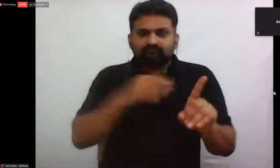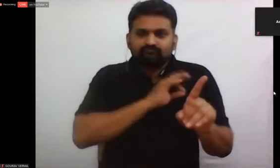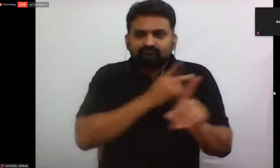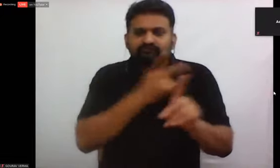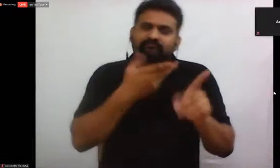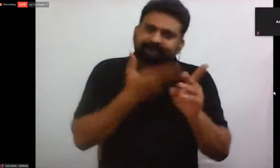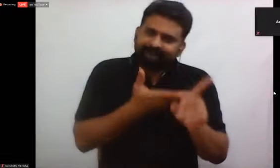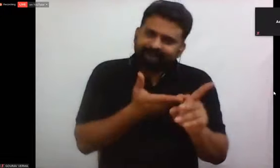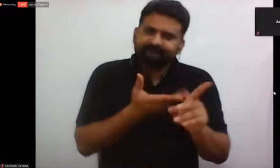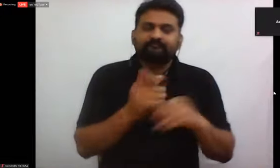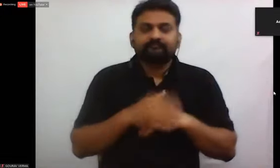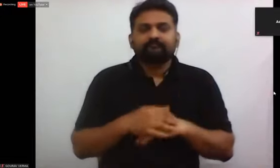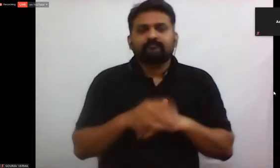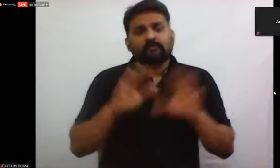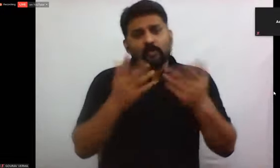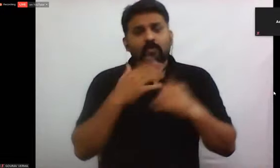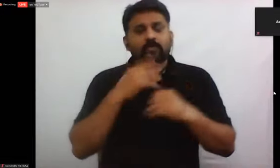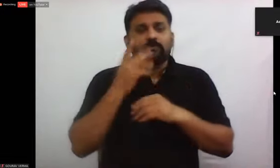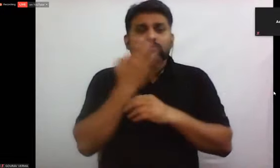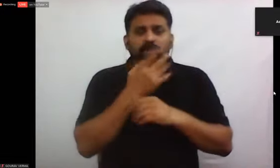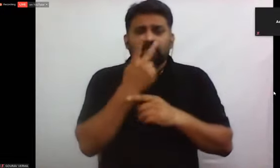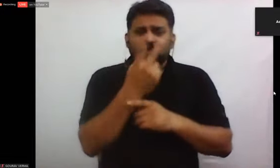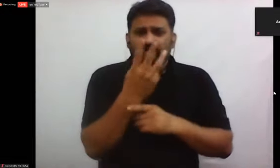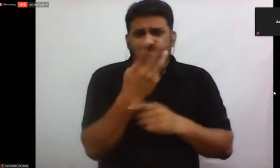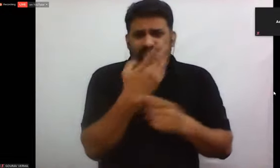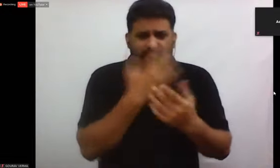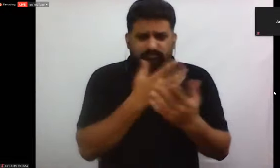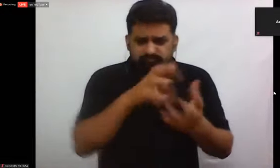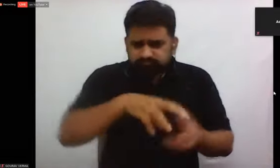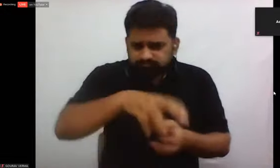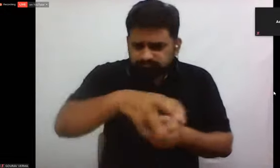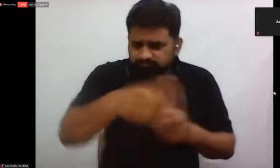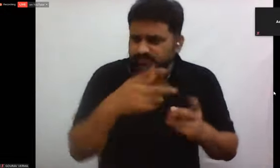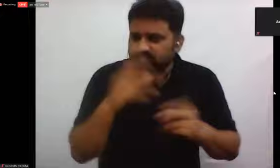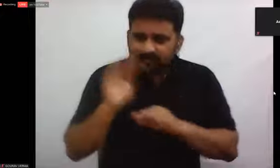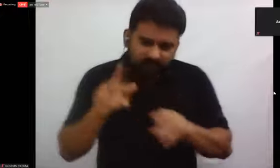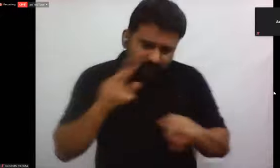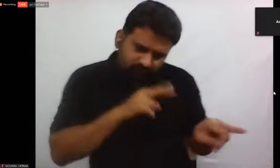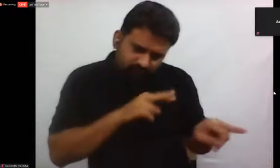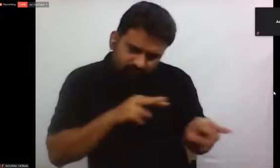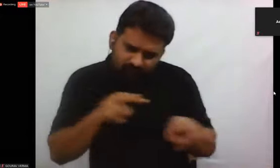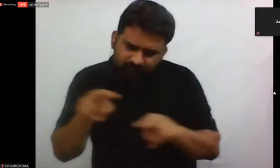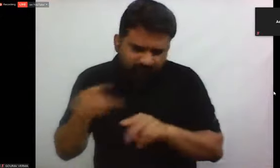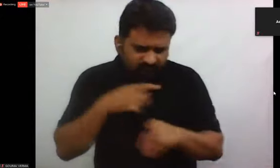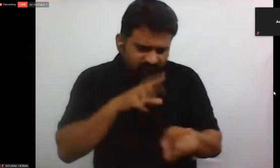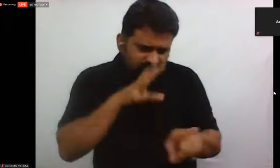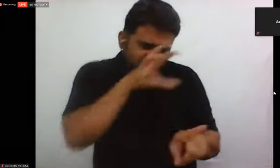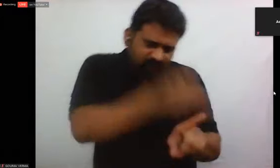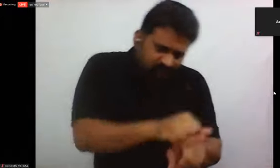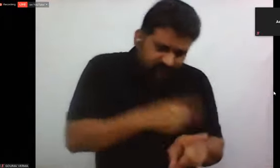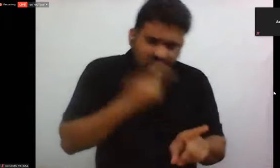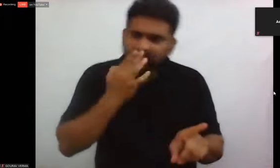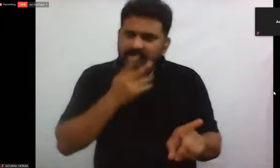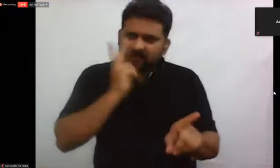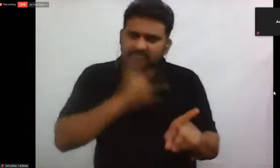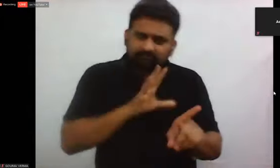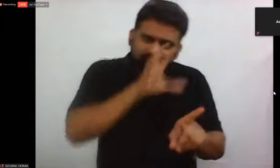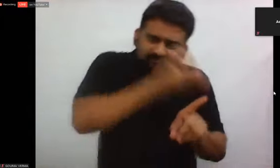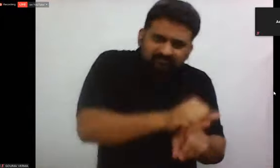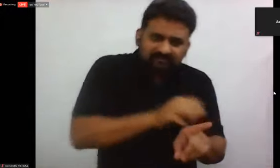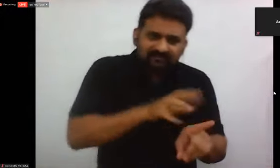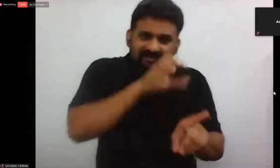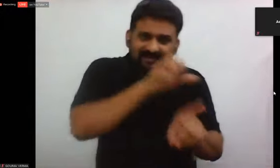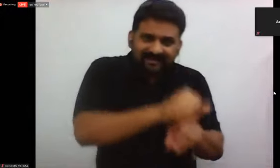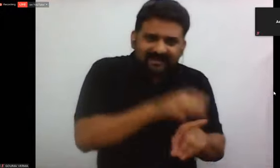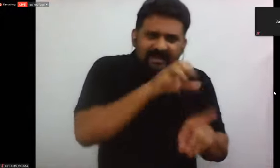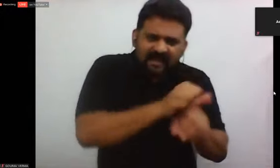Or if we have 2-3 colors in front of the child and if the child is always reaching out for one particular color, we will be able